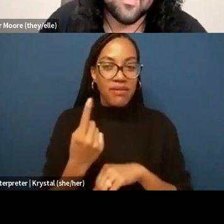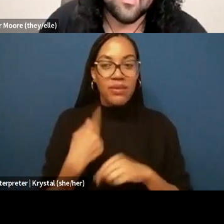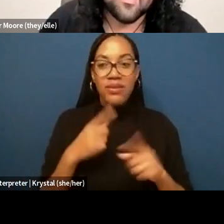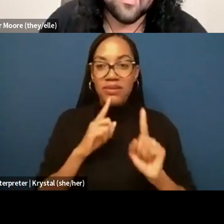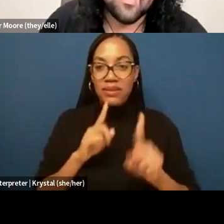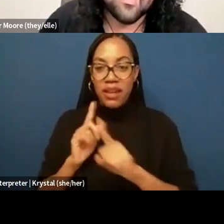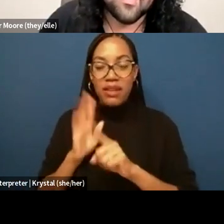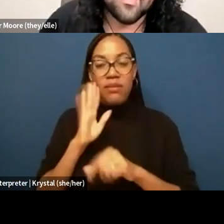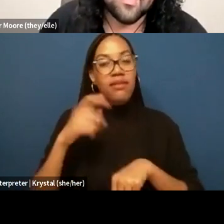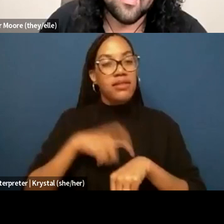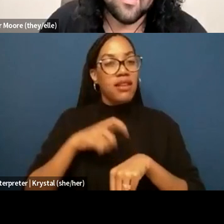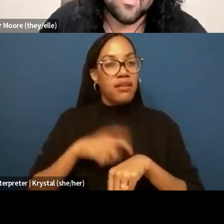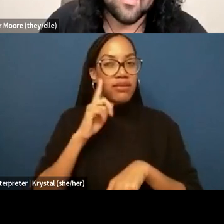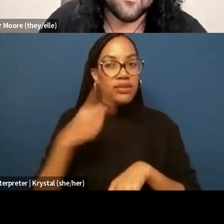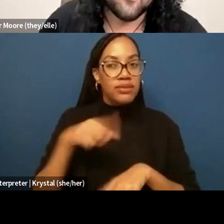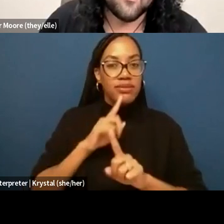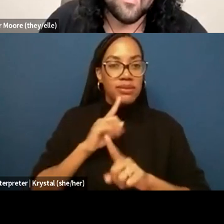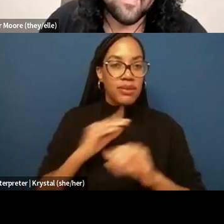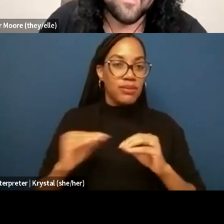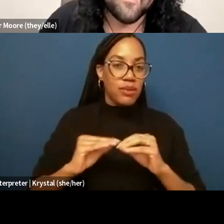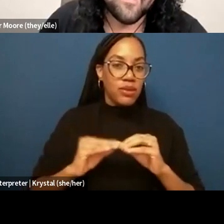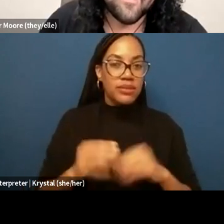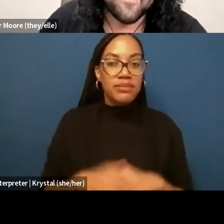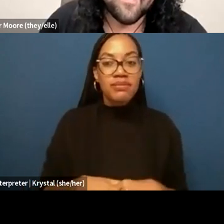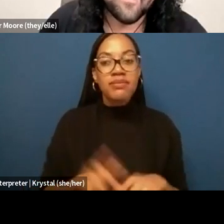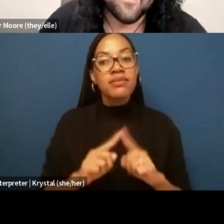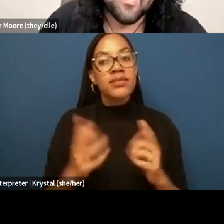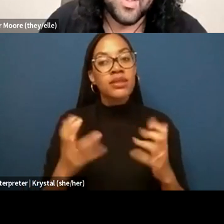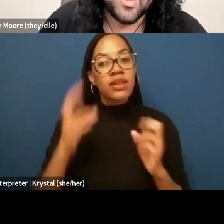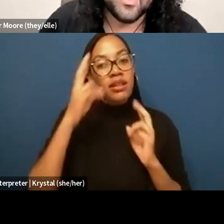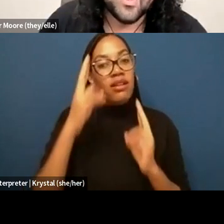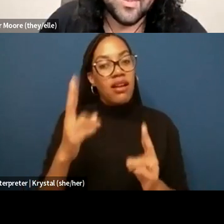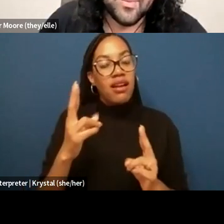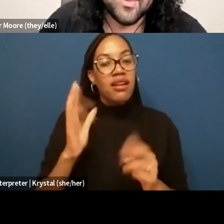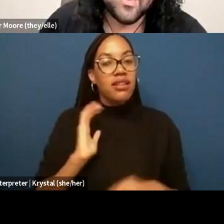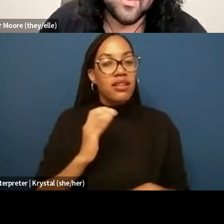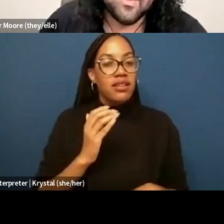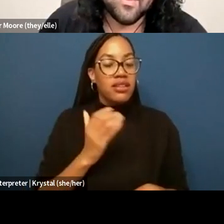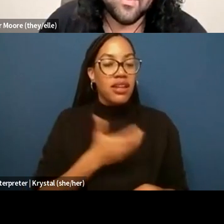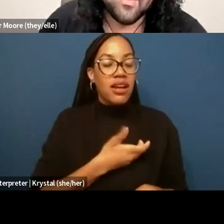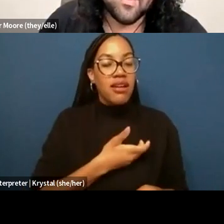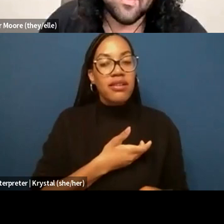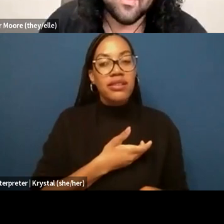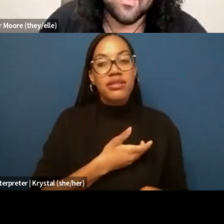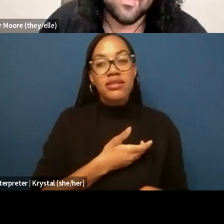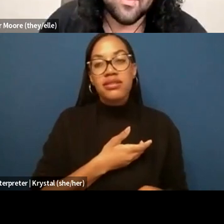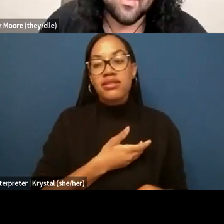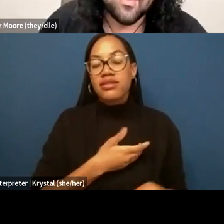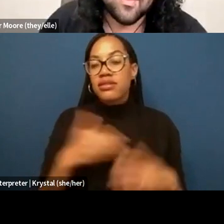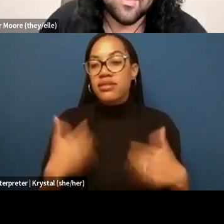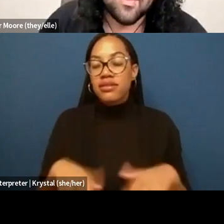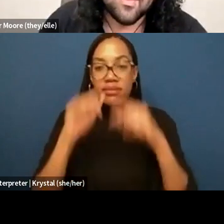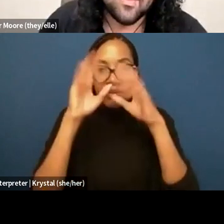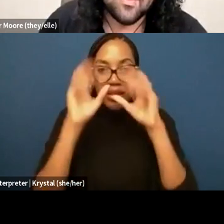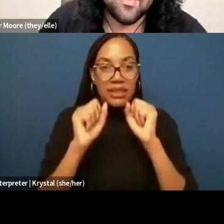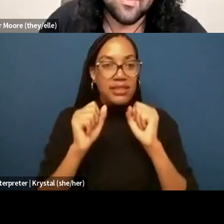have more questions that everyone will respond to. So, but I want to also honor all of the powerful voices that we